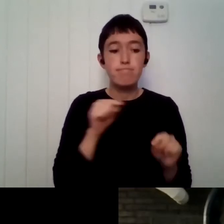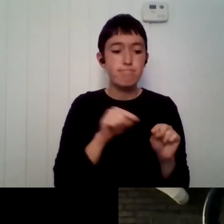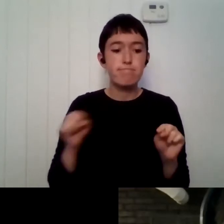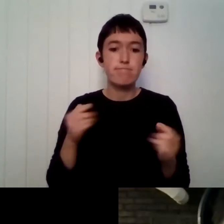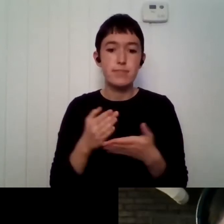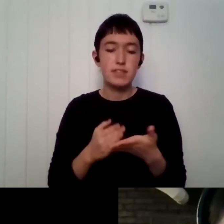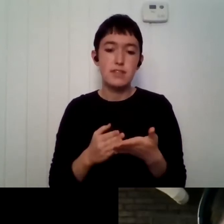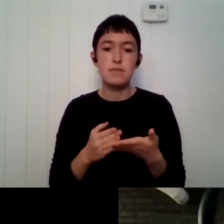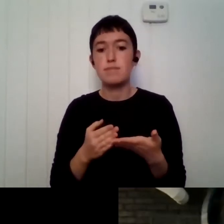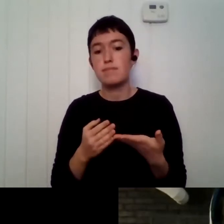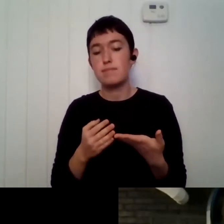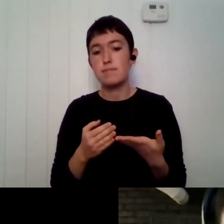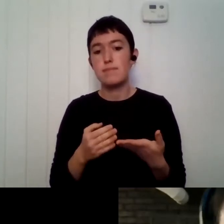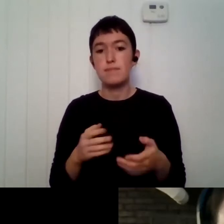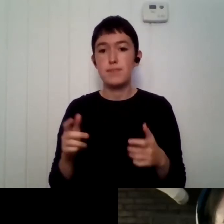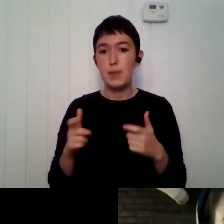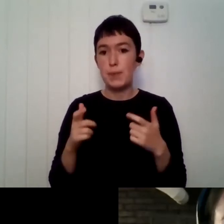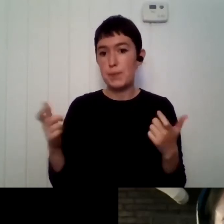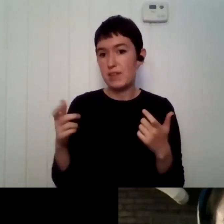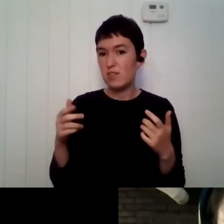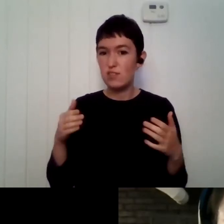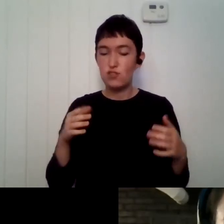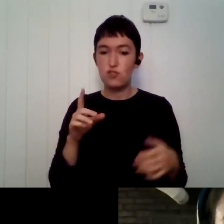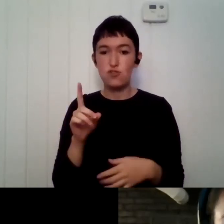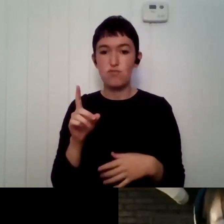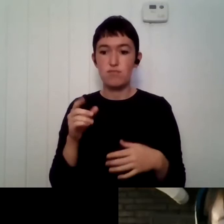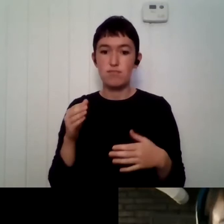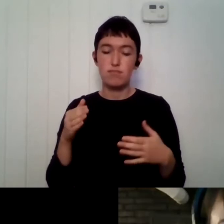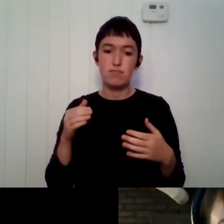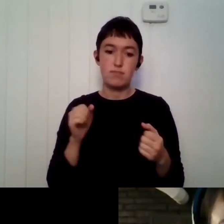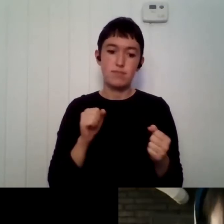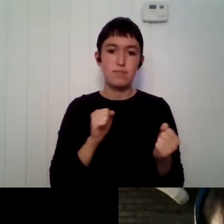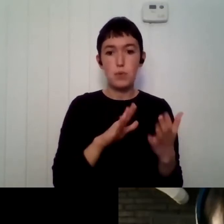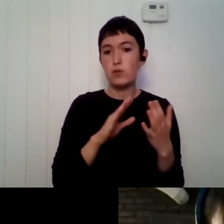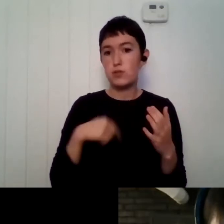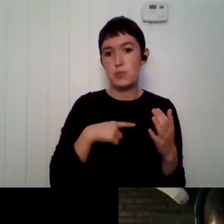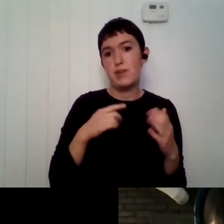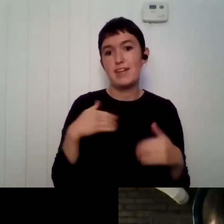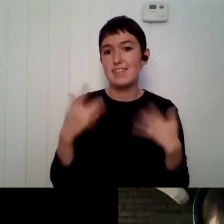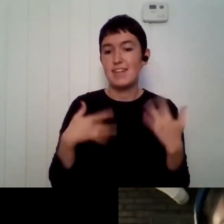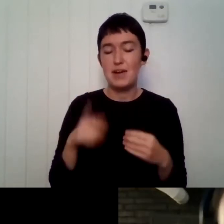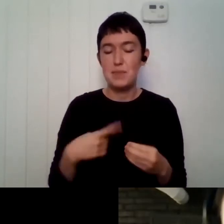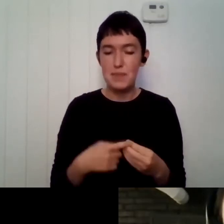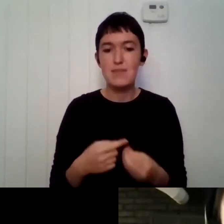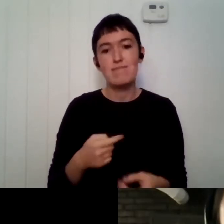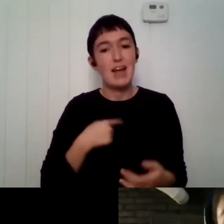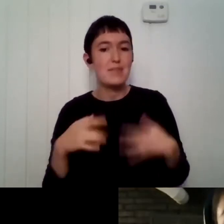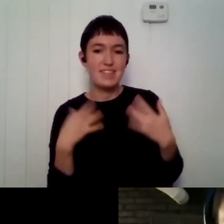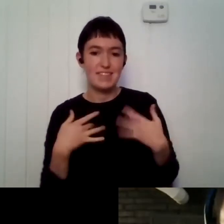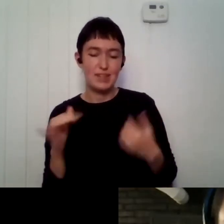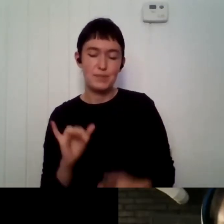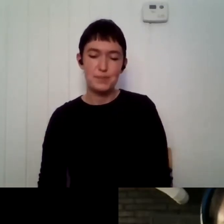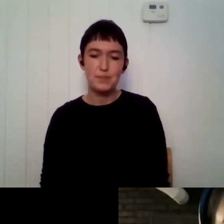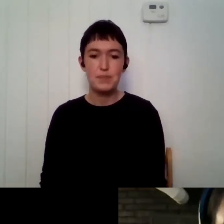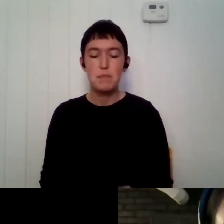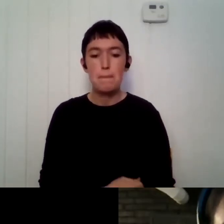the big directions which people are excited about. I'm excited about them as well. Being able to